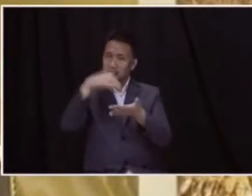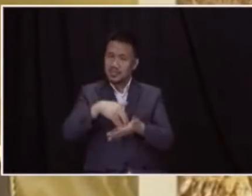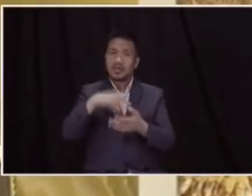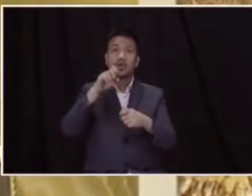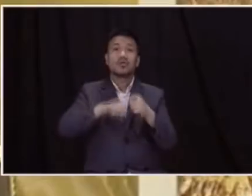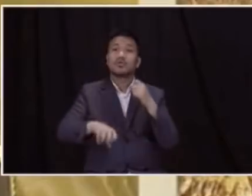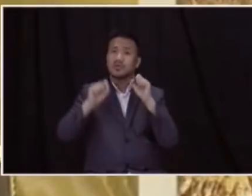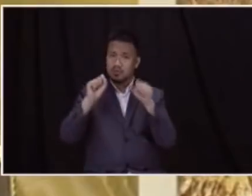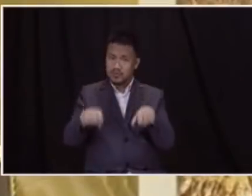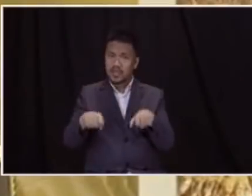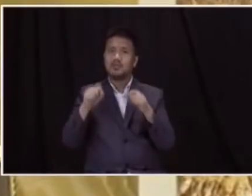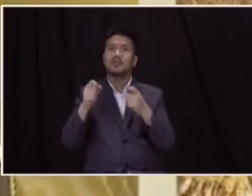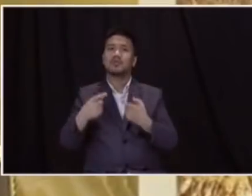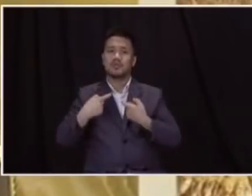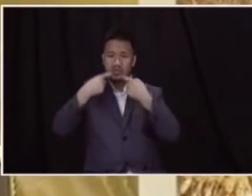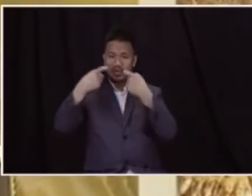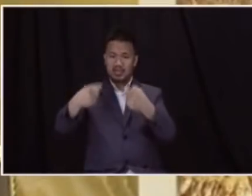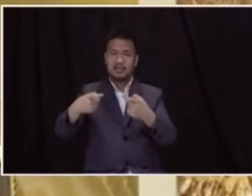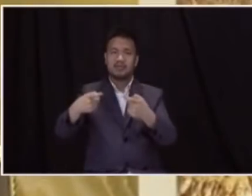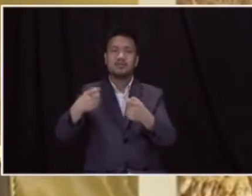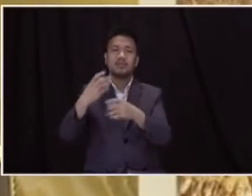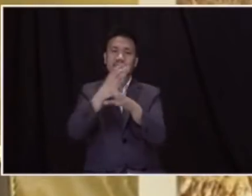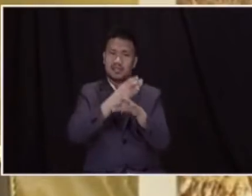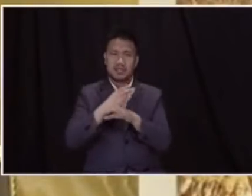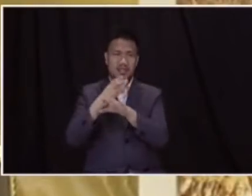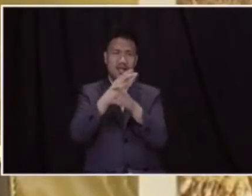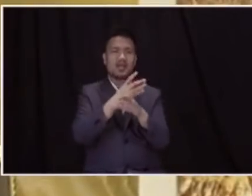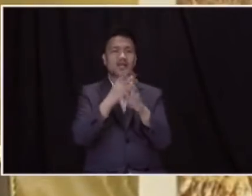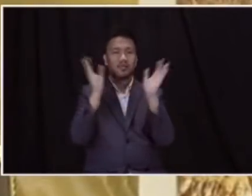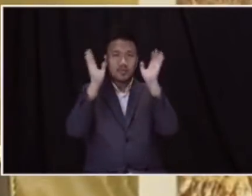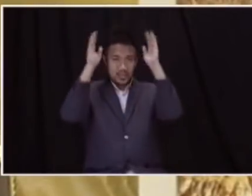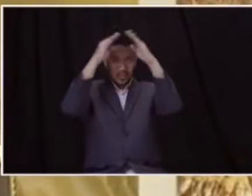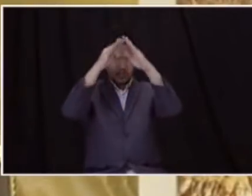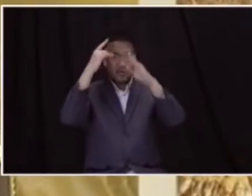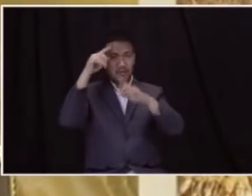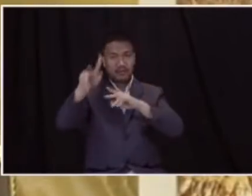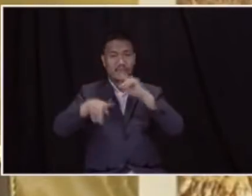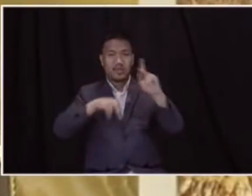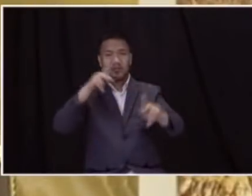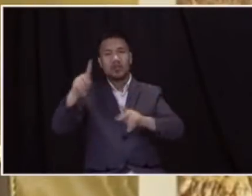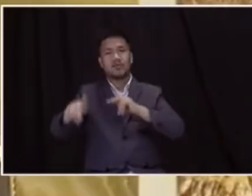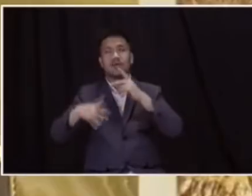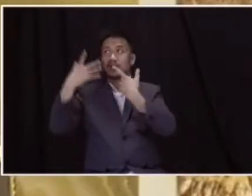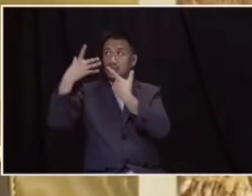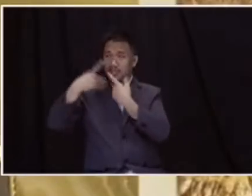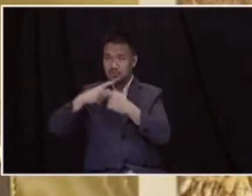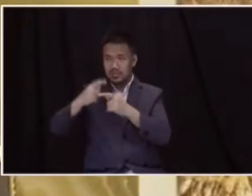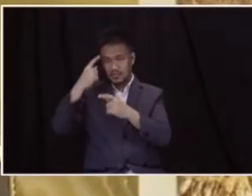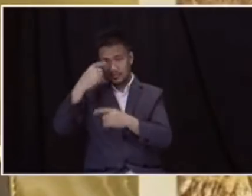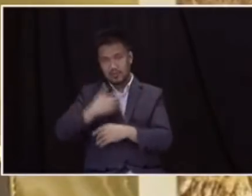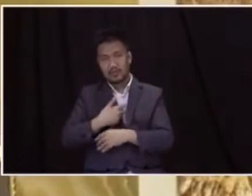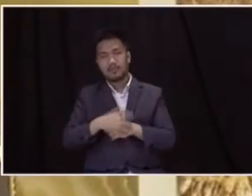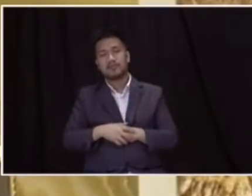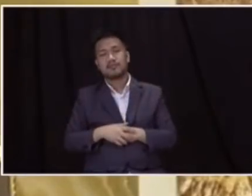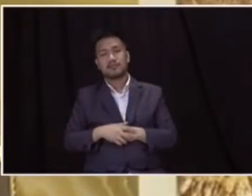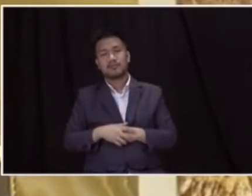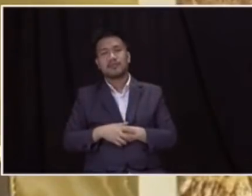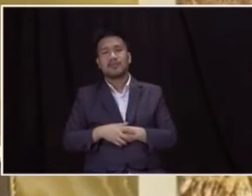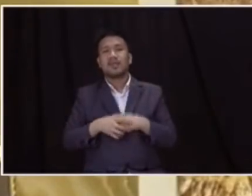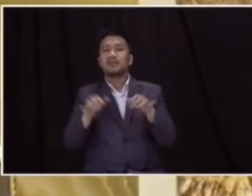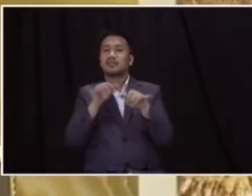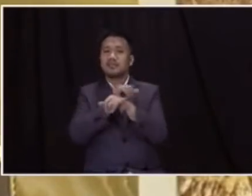may be able to give a shepherd's care to the flock he has entrusted to me. As